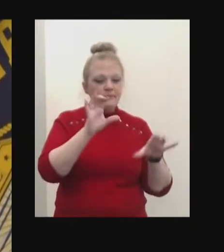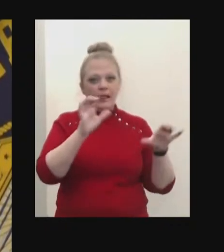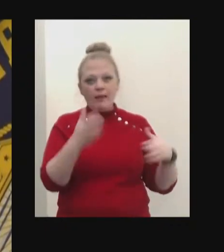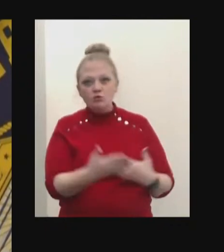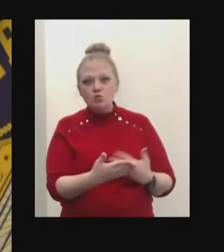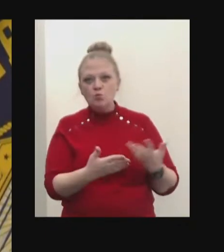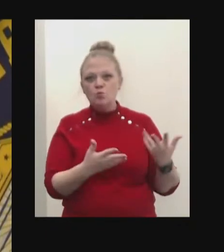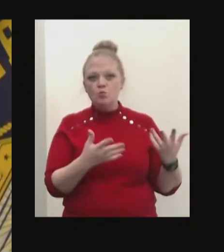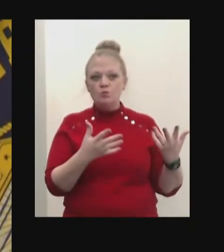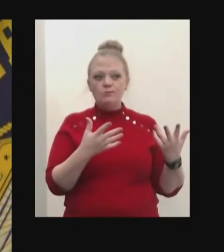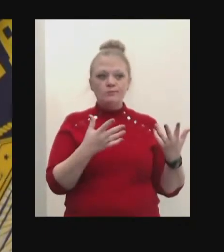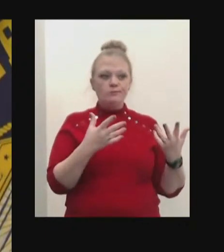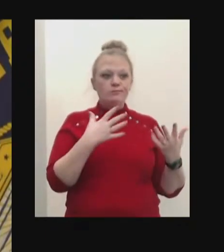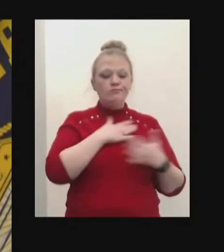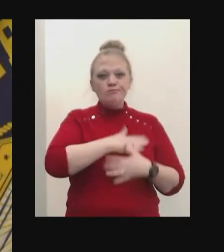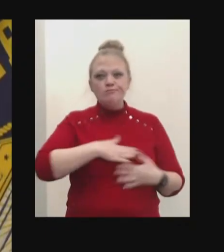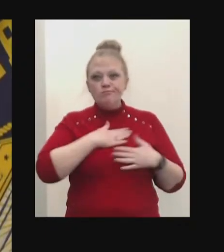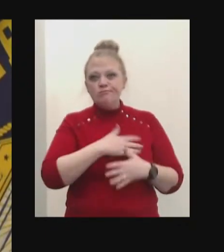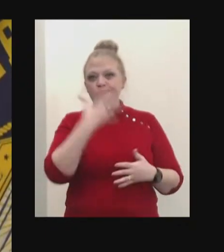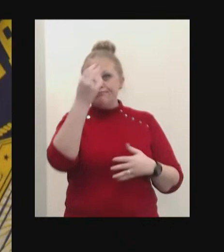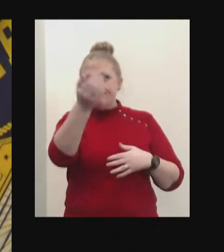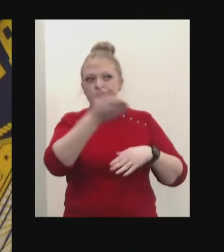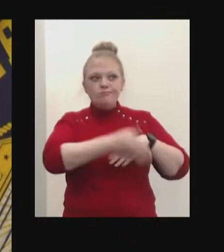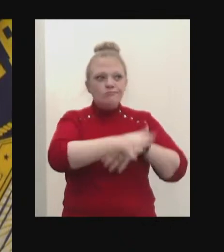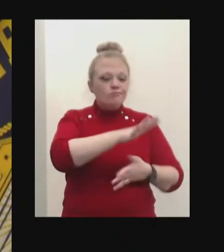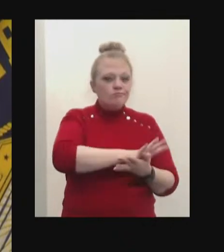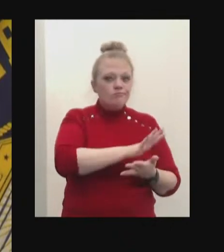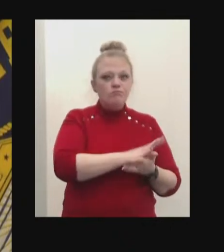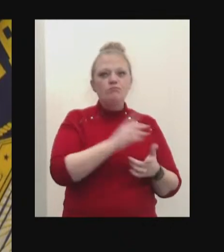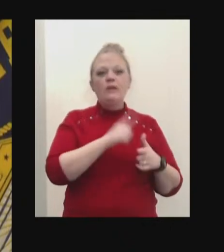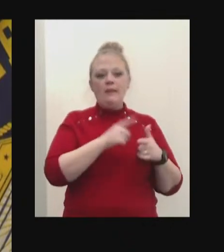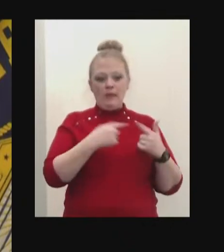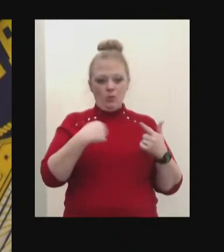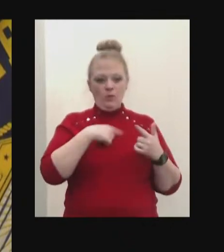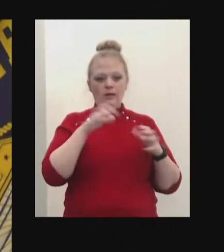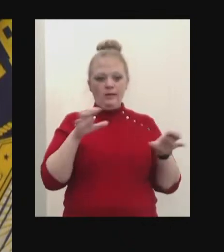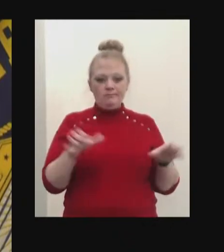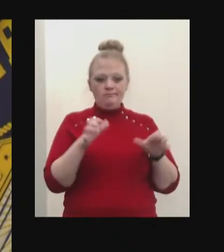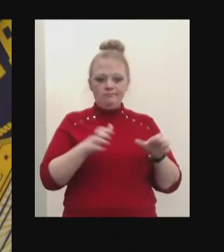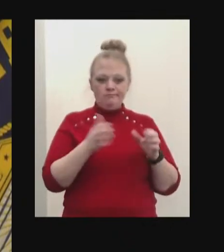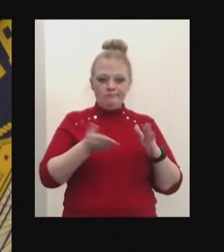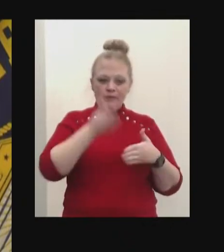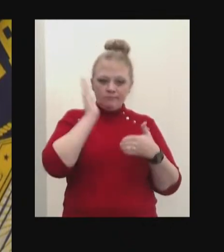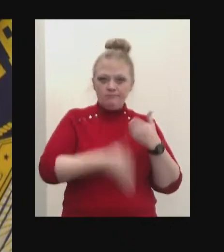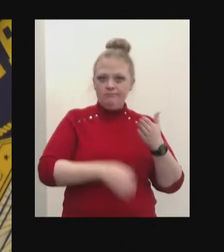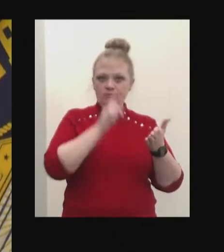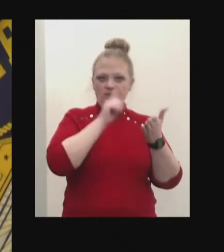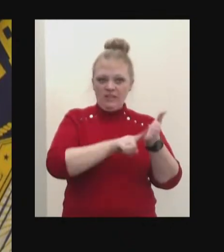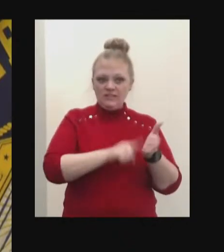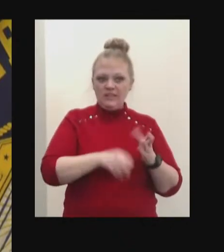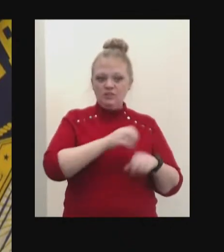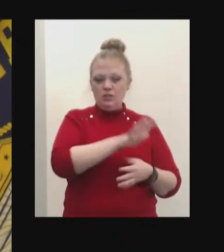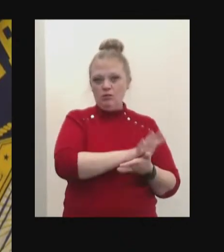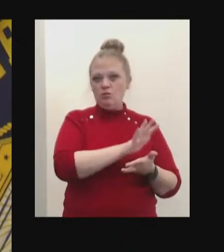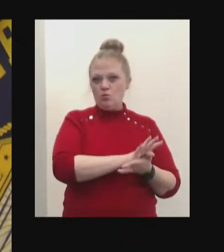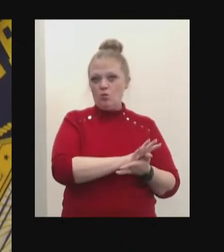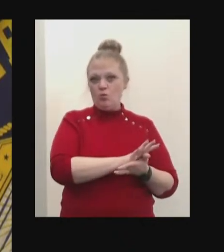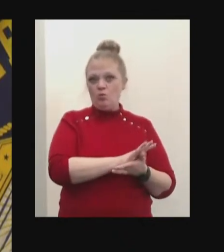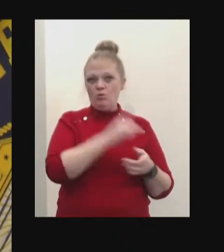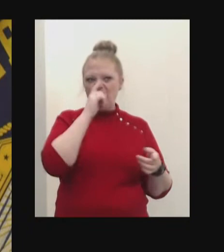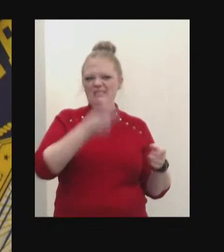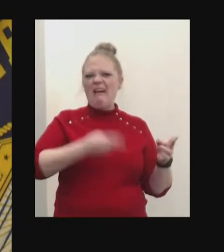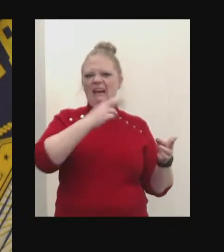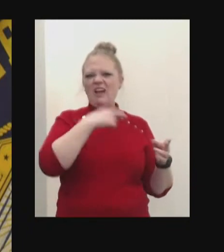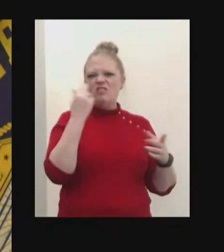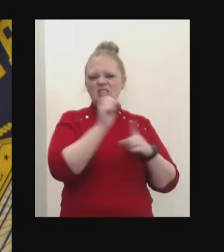or extracurricular, so we can complete our case investigations in the school, because that is a high-risk situation. We